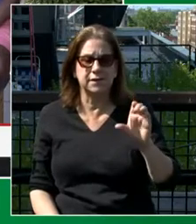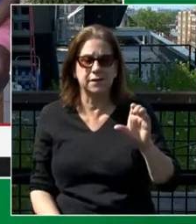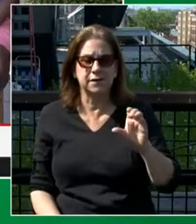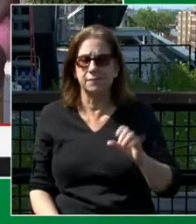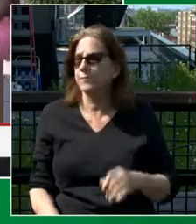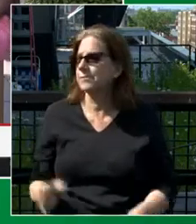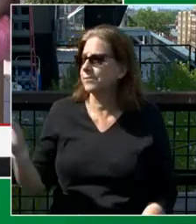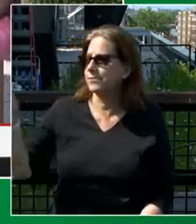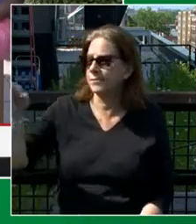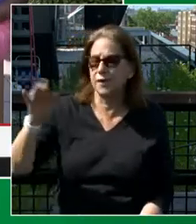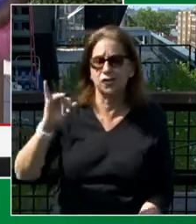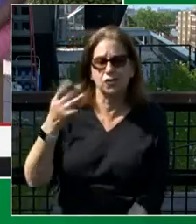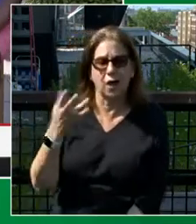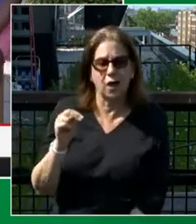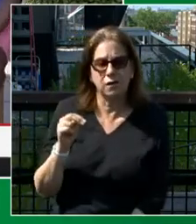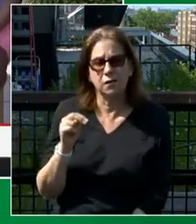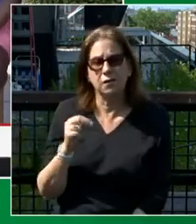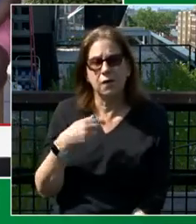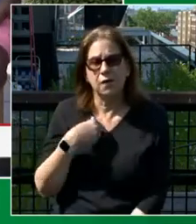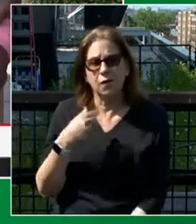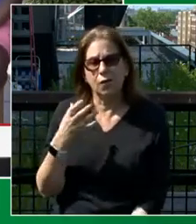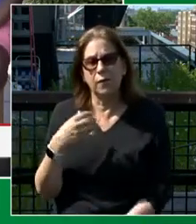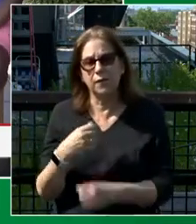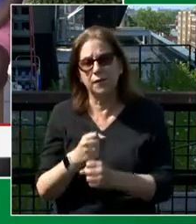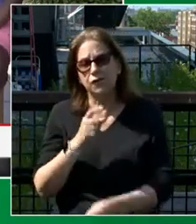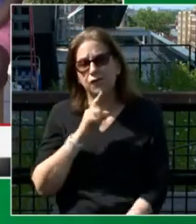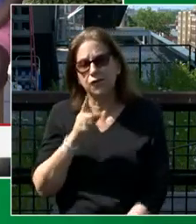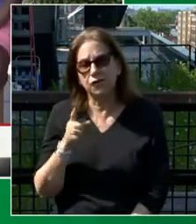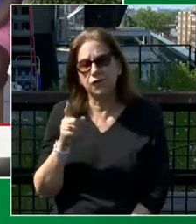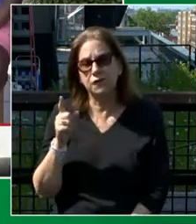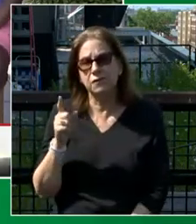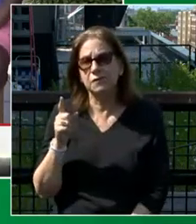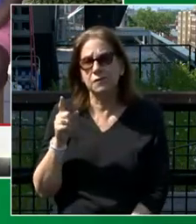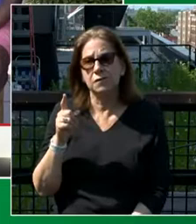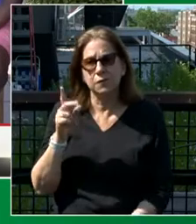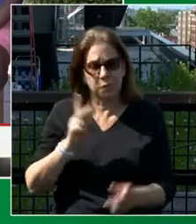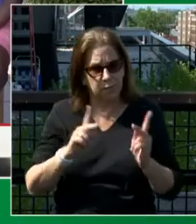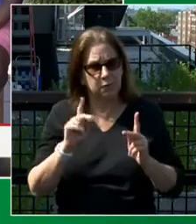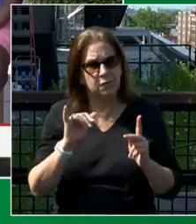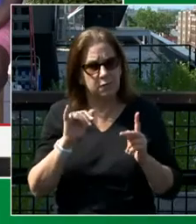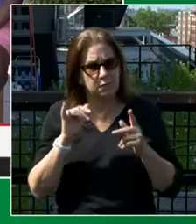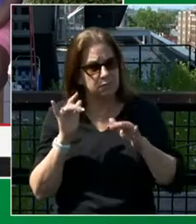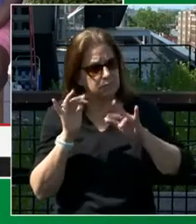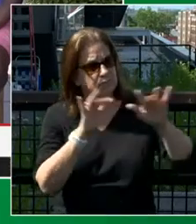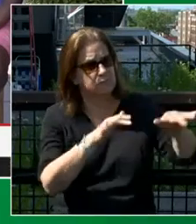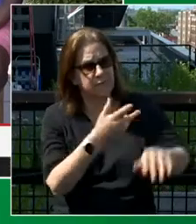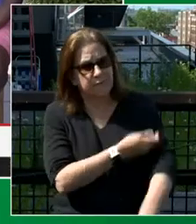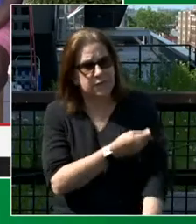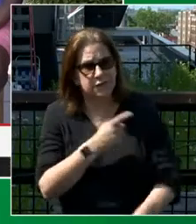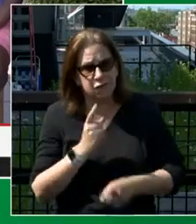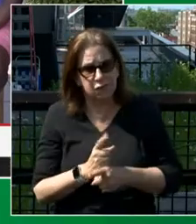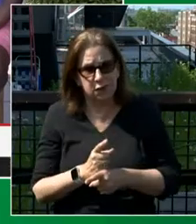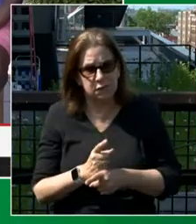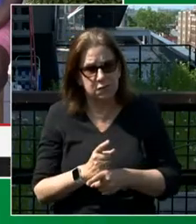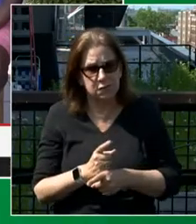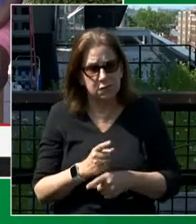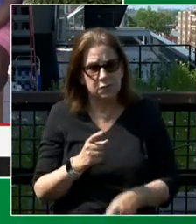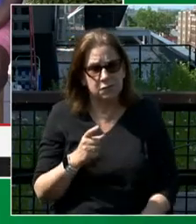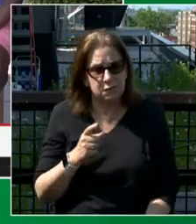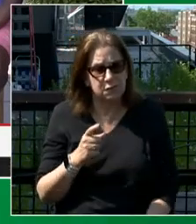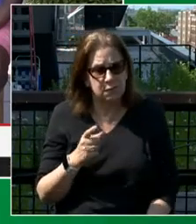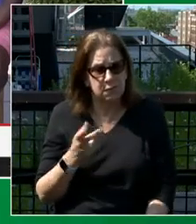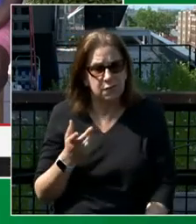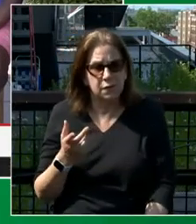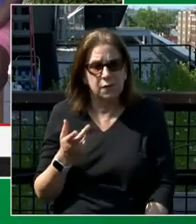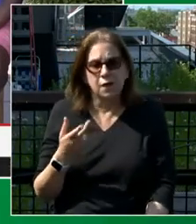also been making sure a lot of people get vaccinated. Okay. Absolutely. And I think, and we've talked about it too, because in terms of like the numbers of people that you get at events,